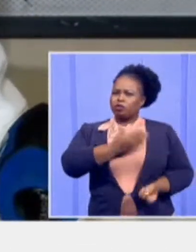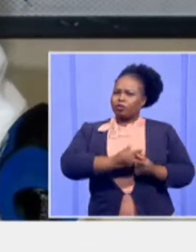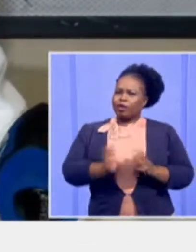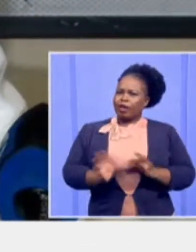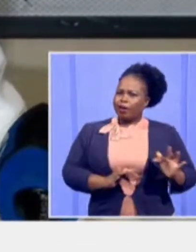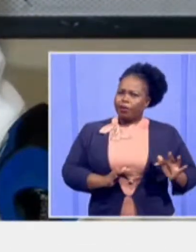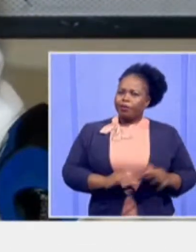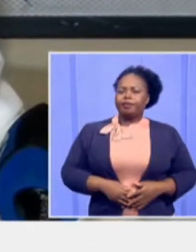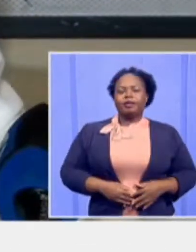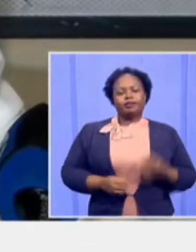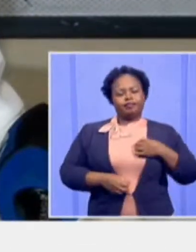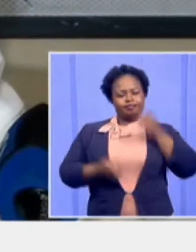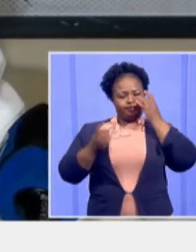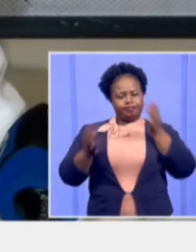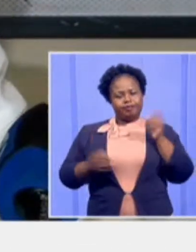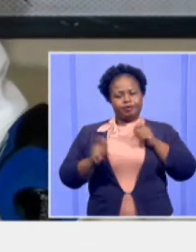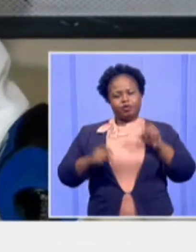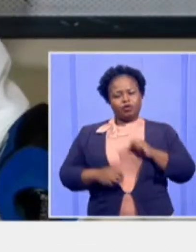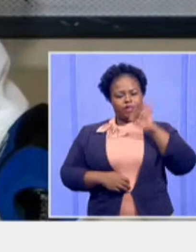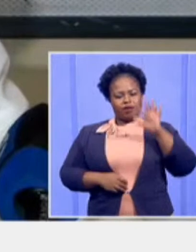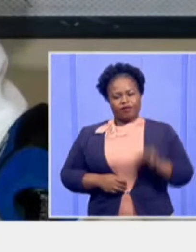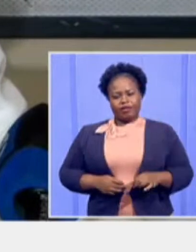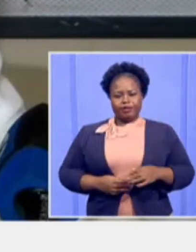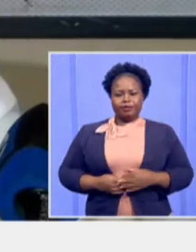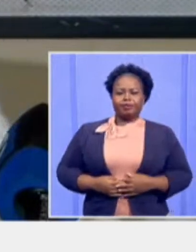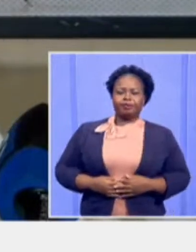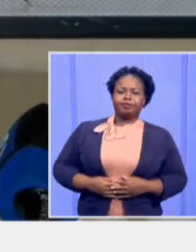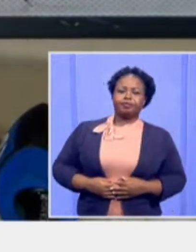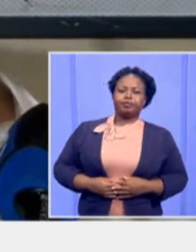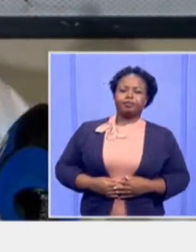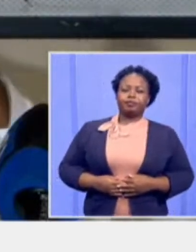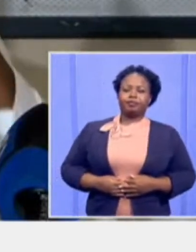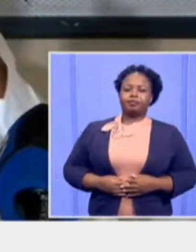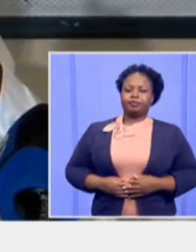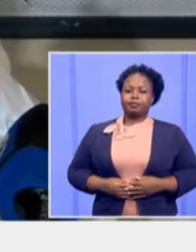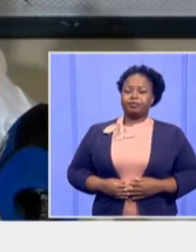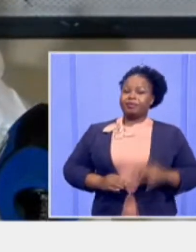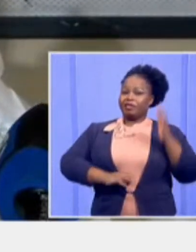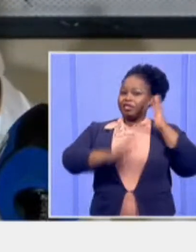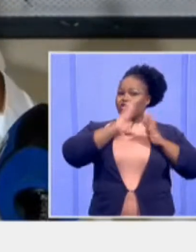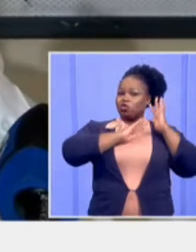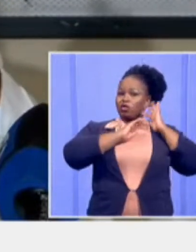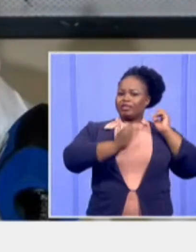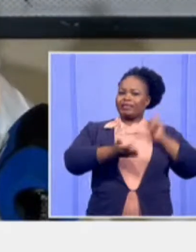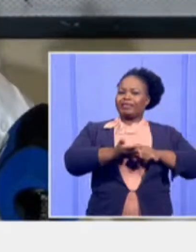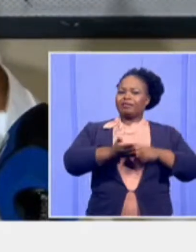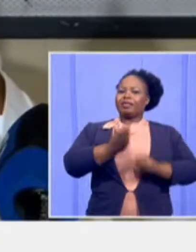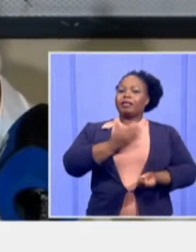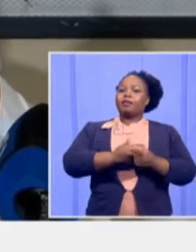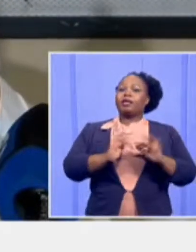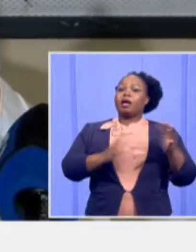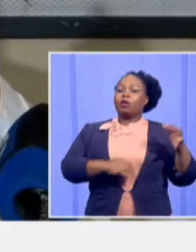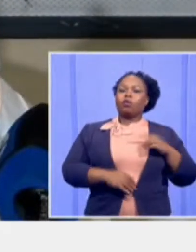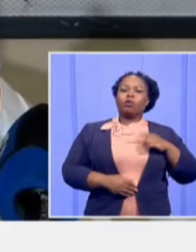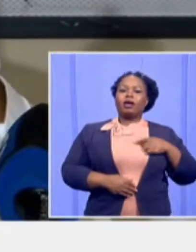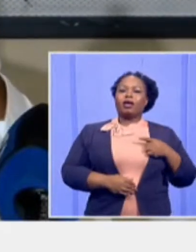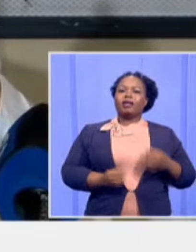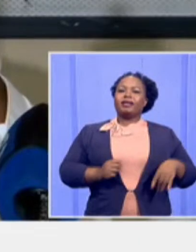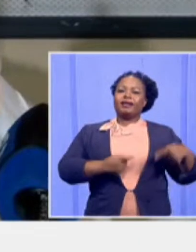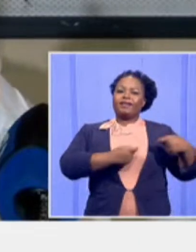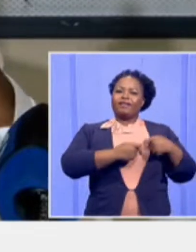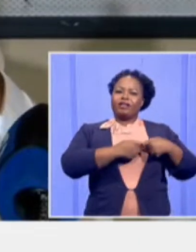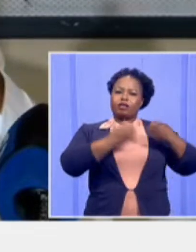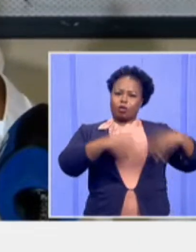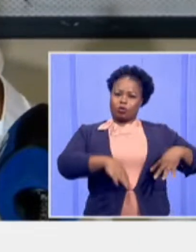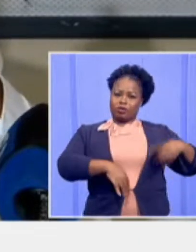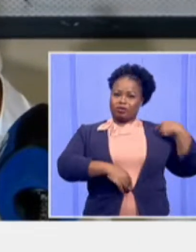inform South Africans, to inform members of media. Historic debt is caused by loss of funding. And what